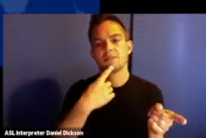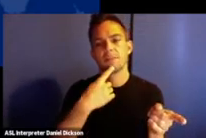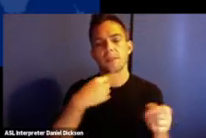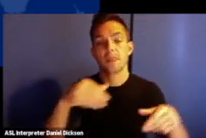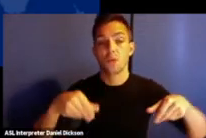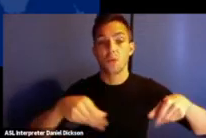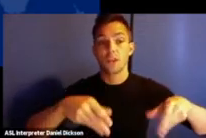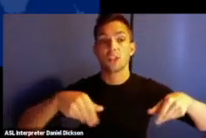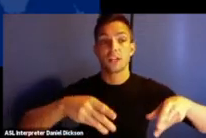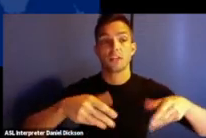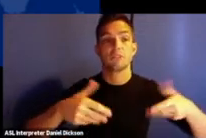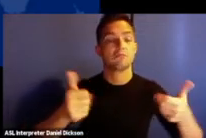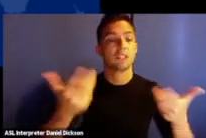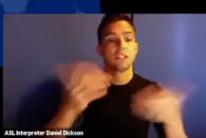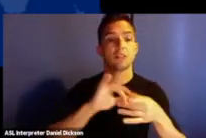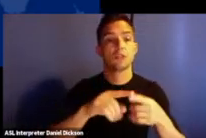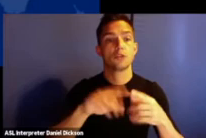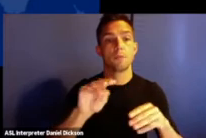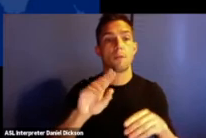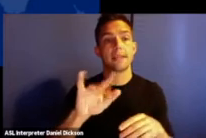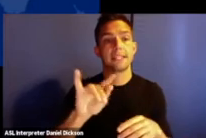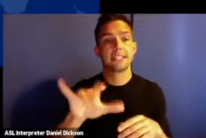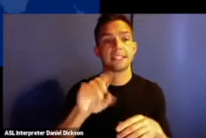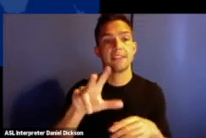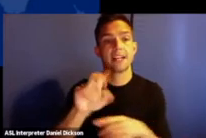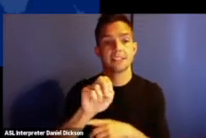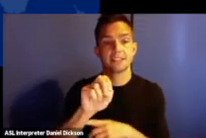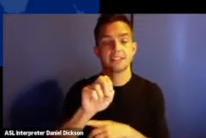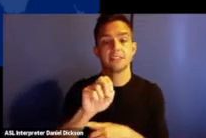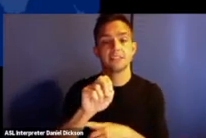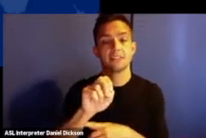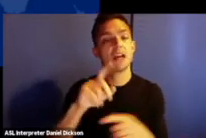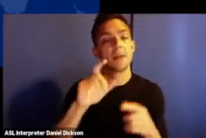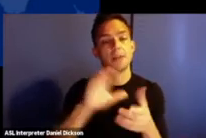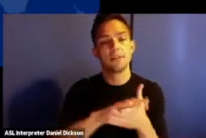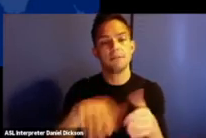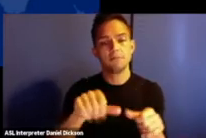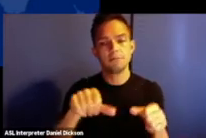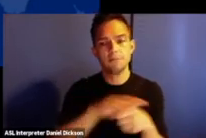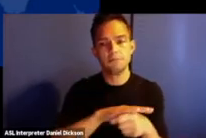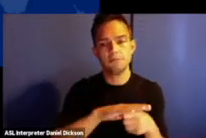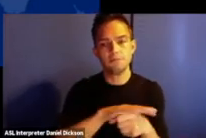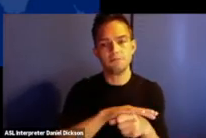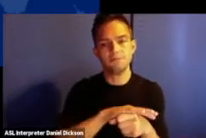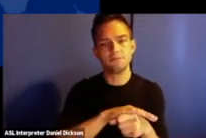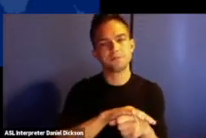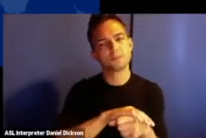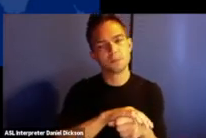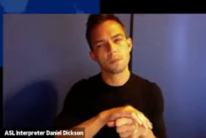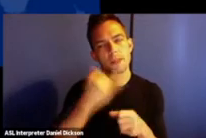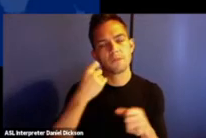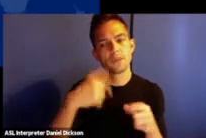wheelchairs and just anything that deals with mobility devices. Because I do believe that that area can be really impactful, just because if we can